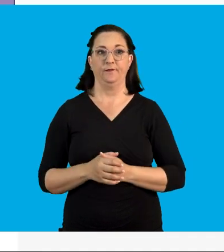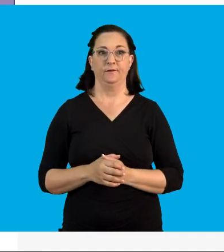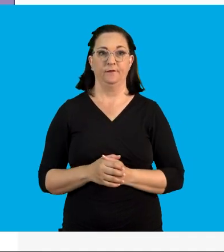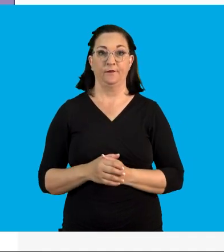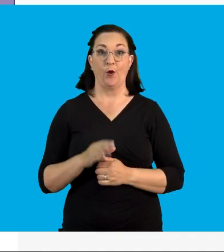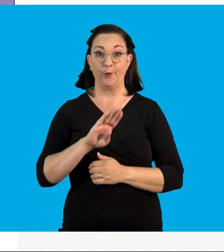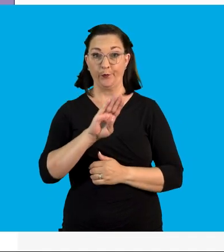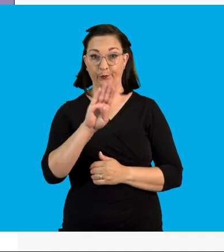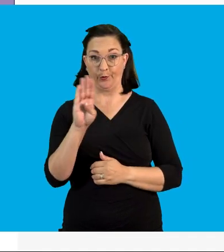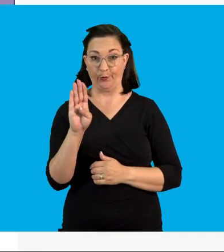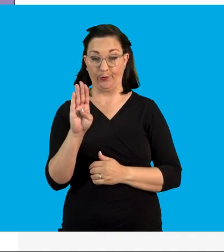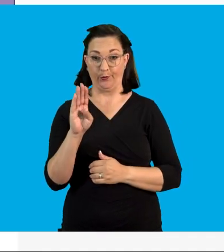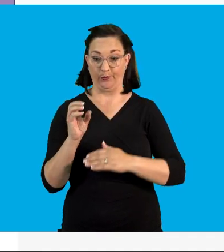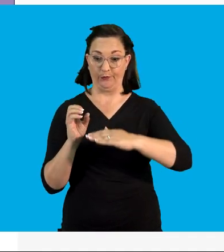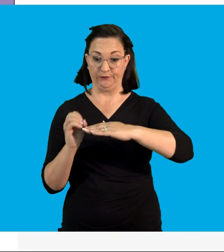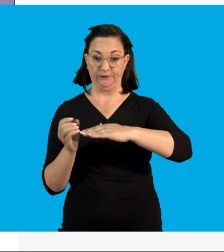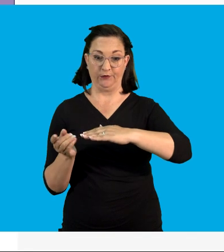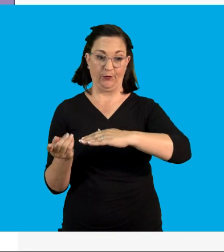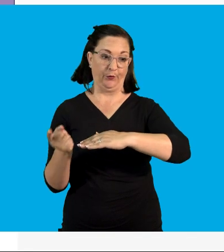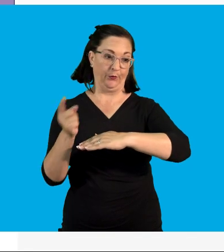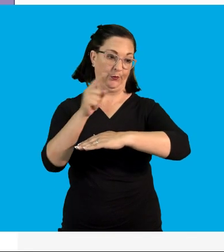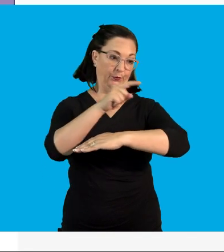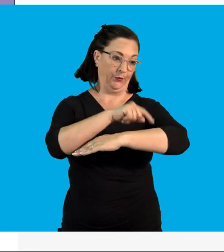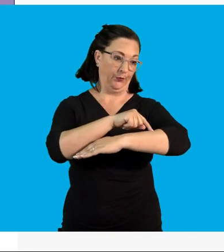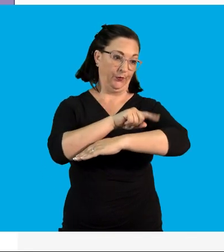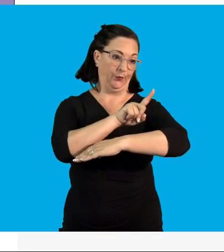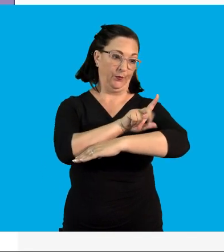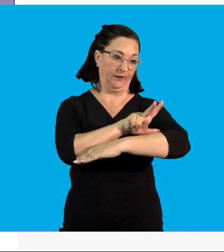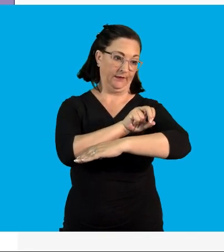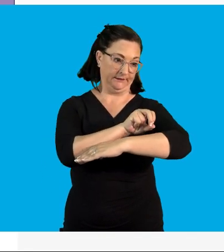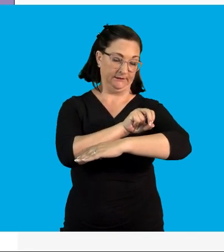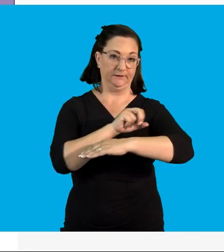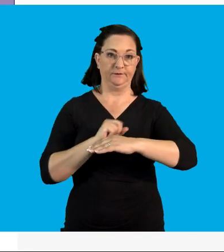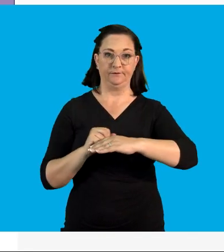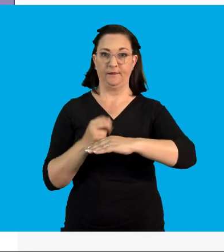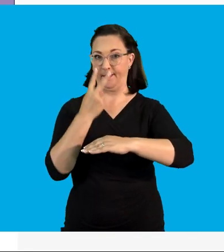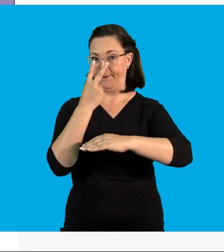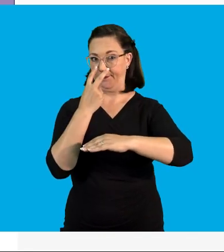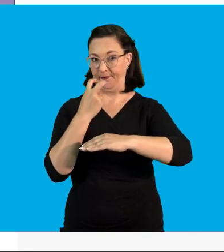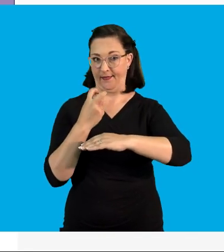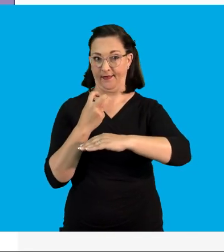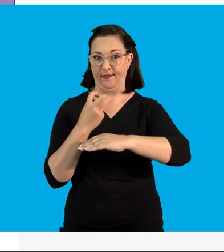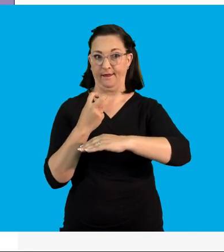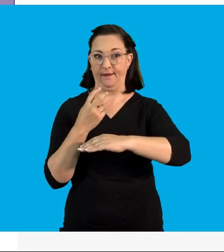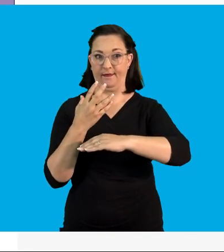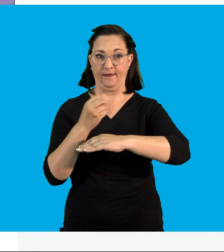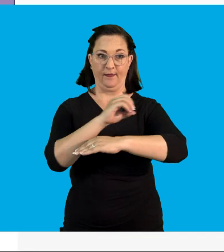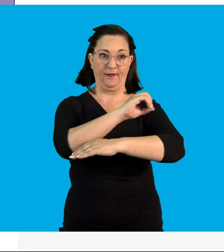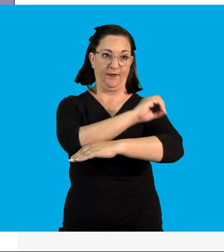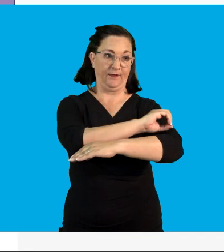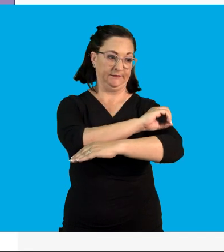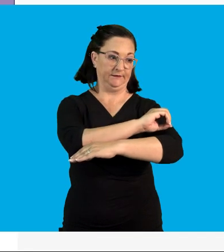the marking that is blue, which is from 0 to 180. Then there is the marking that is black, and it is